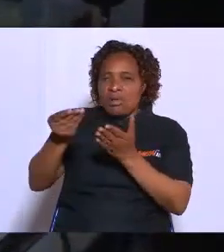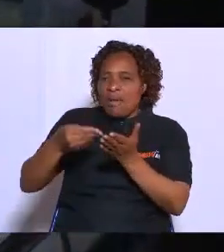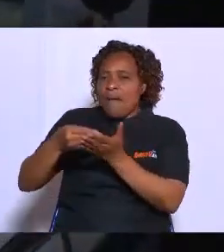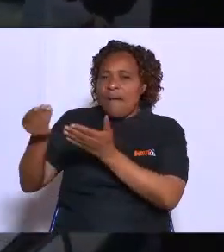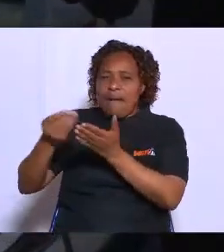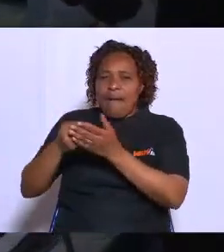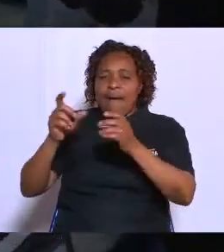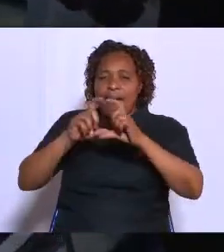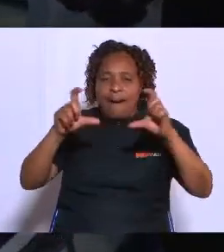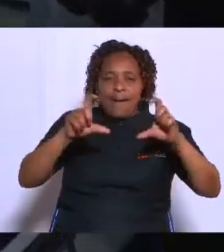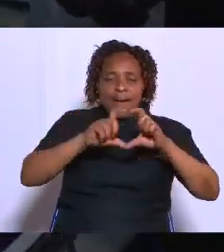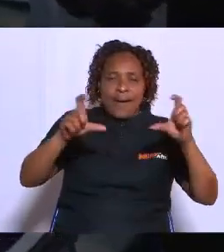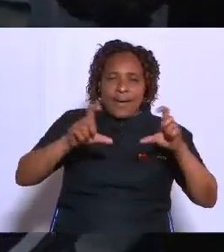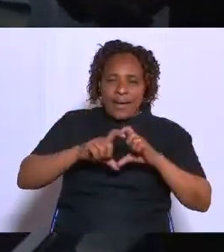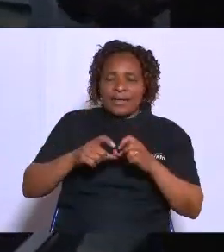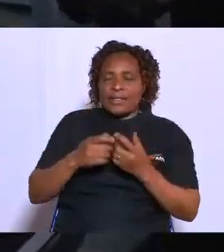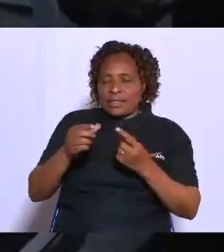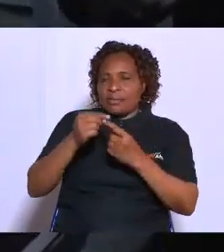foreign